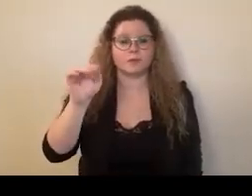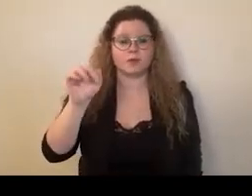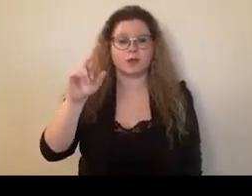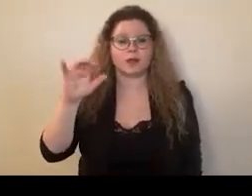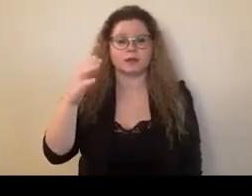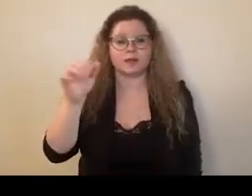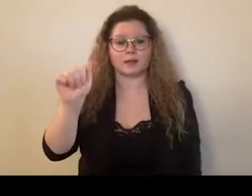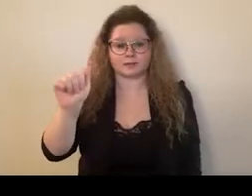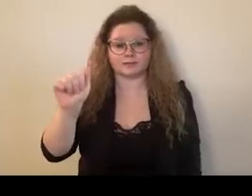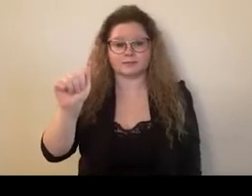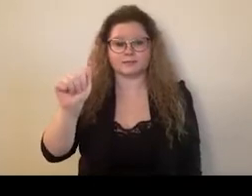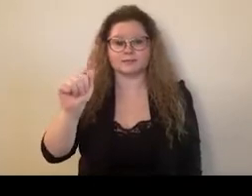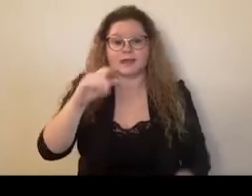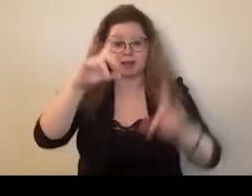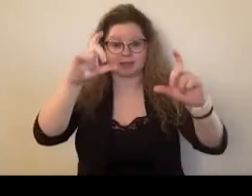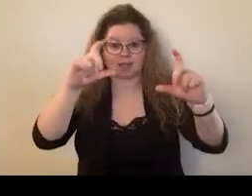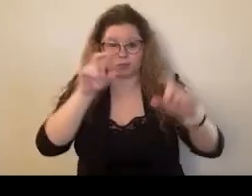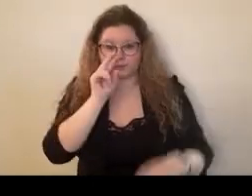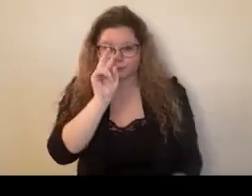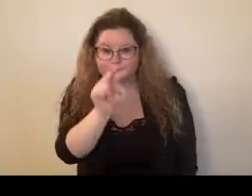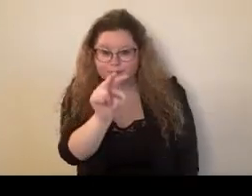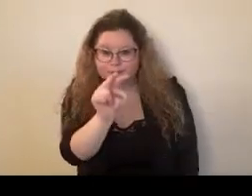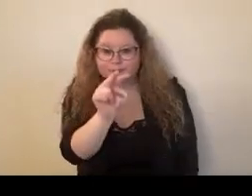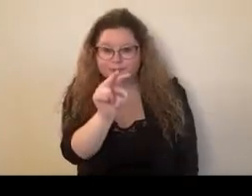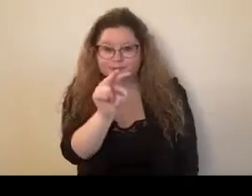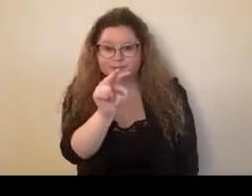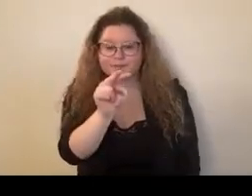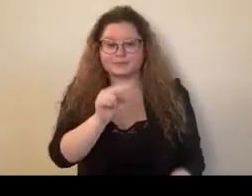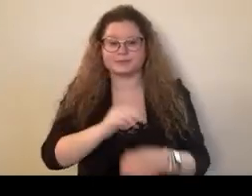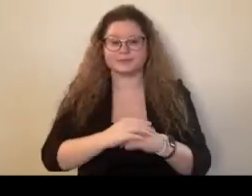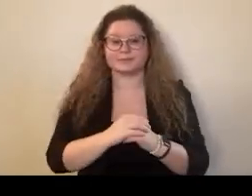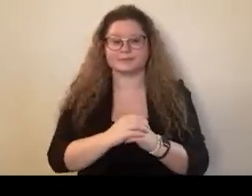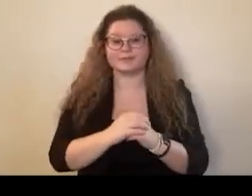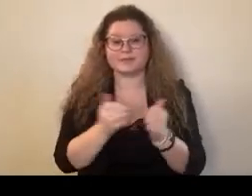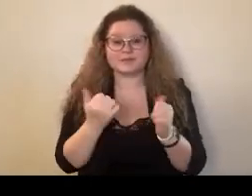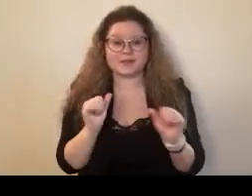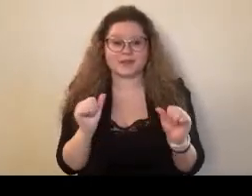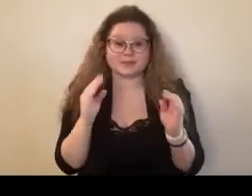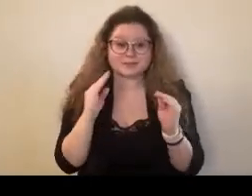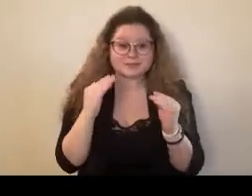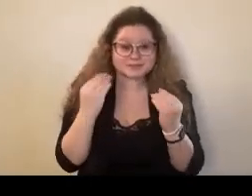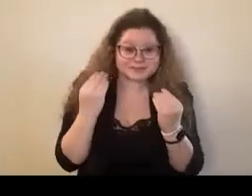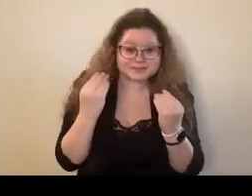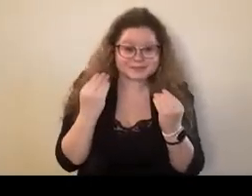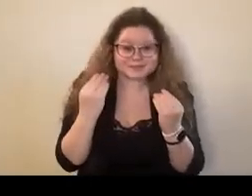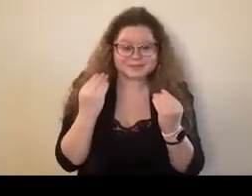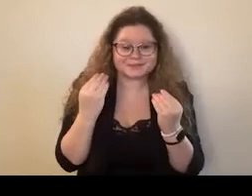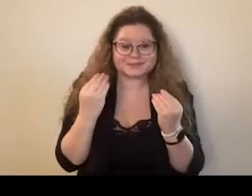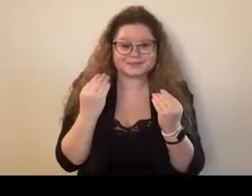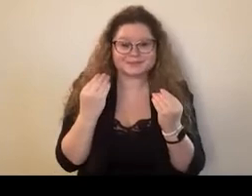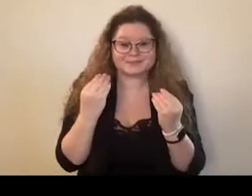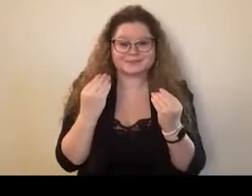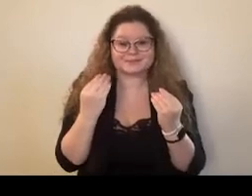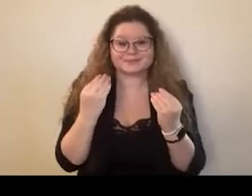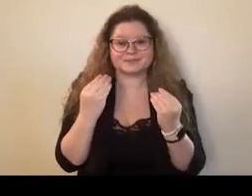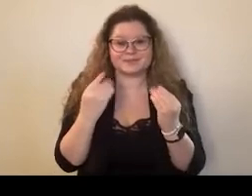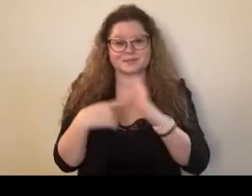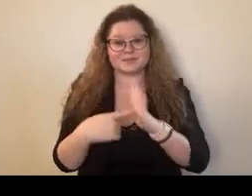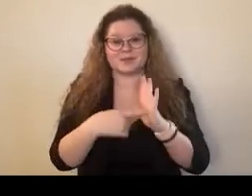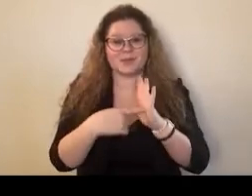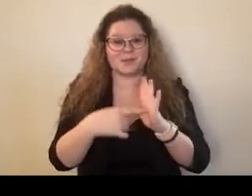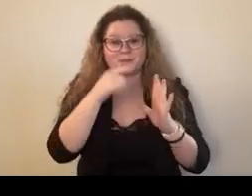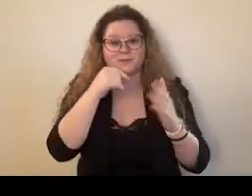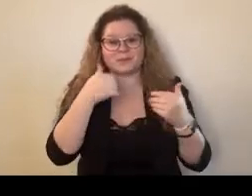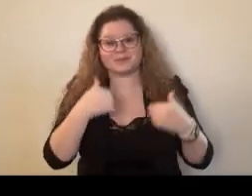gazing intently into the lens of the camera, trying to smile and offering an insight into who she